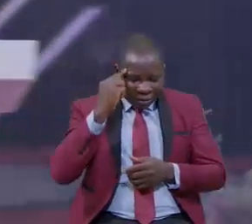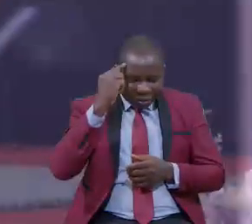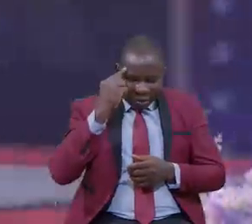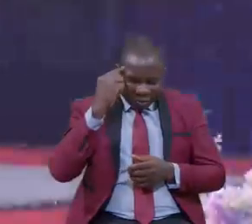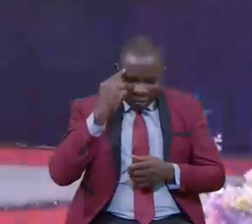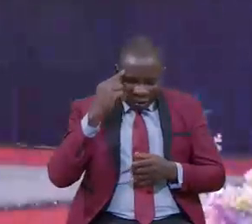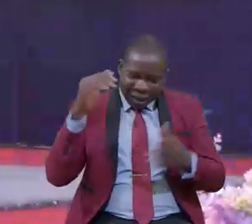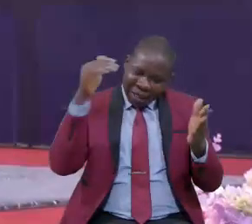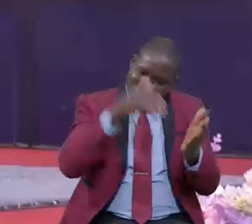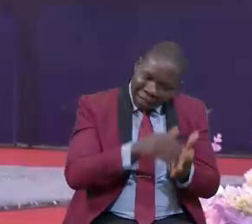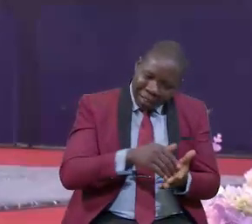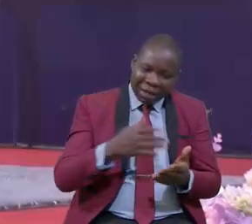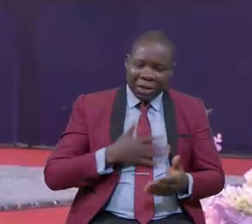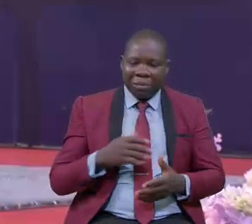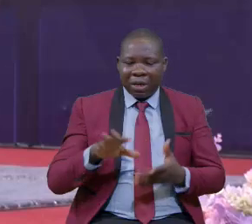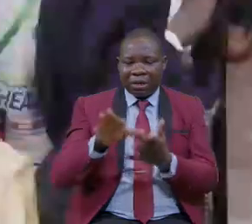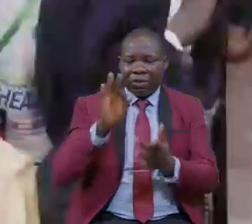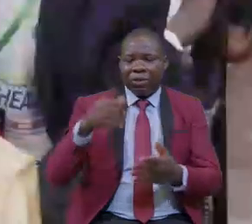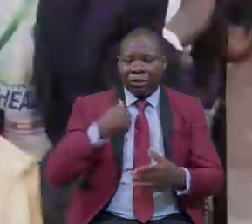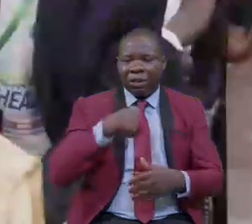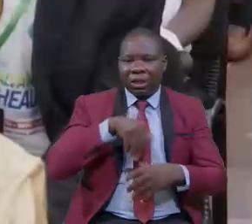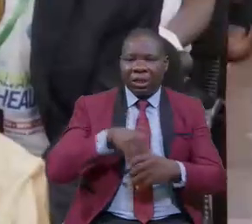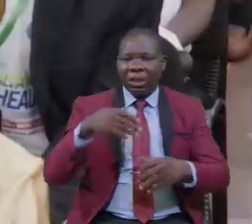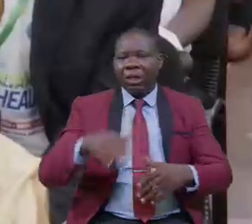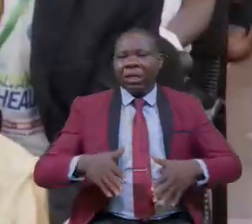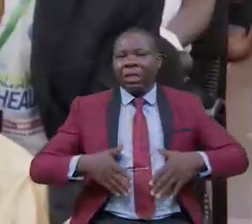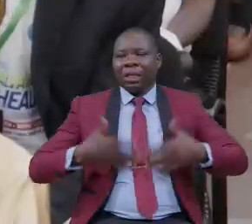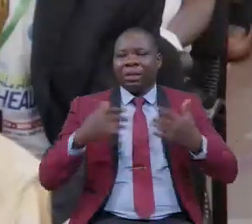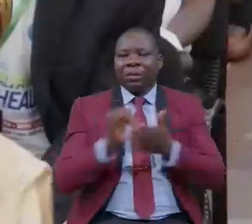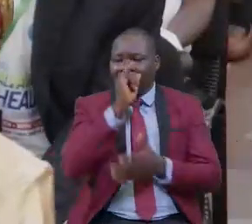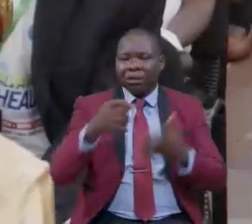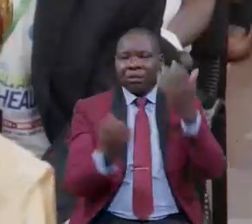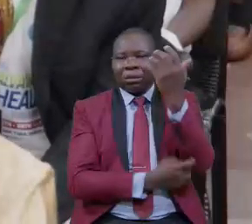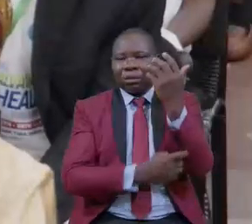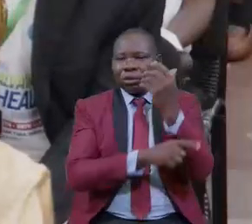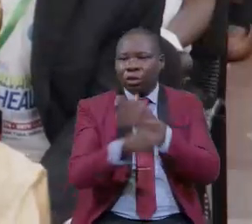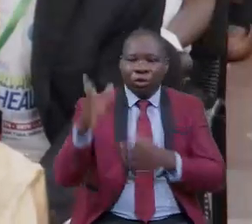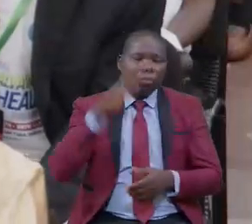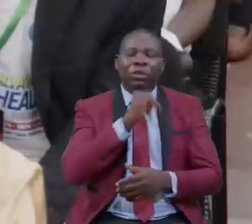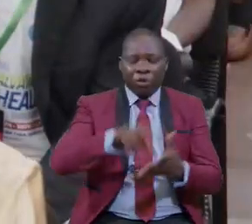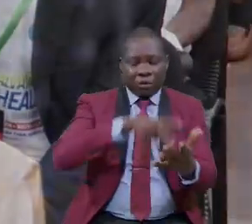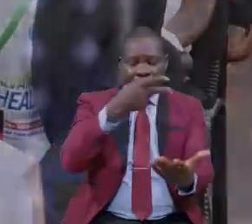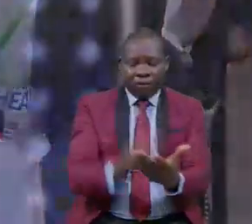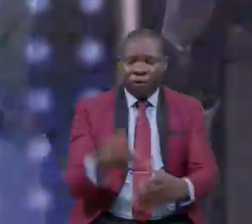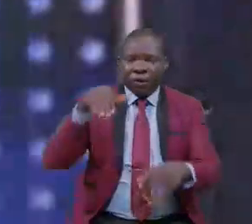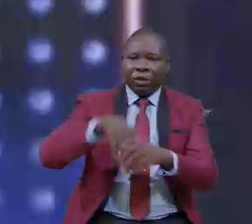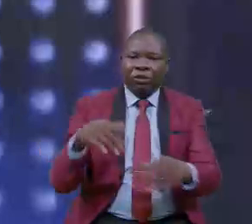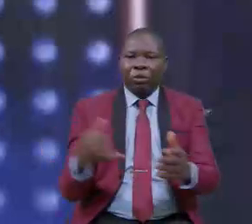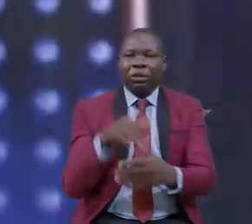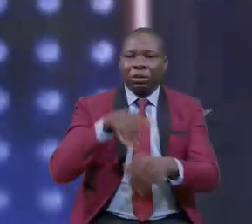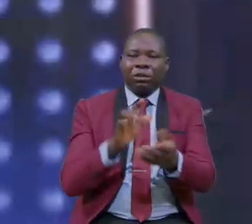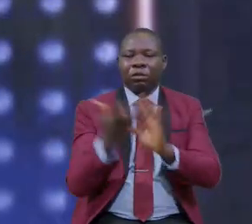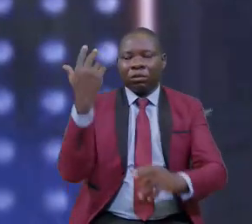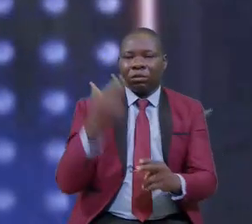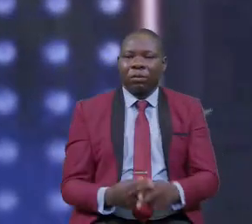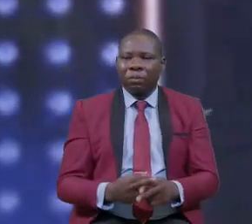temptation. You will not yield to that temptation. When people look down on you, you've done your